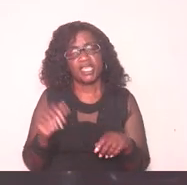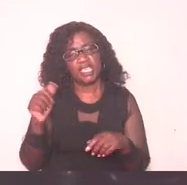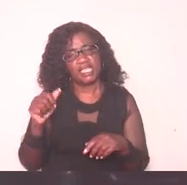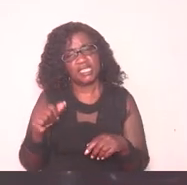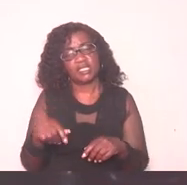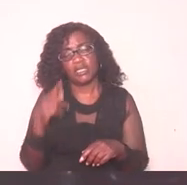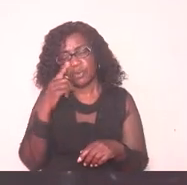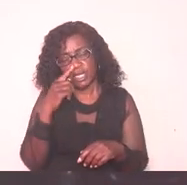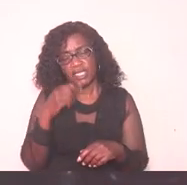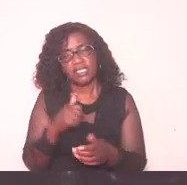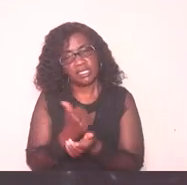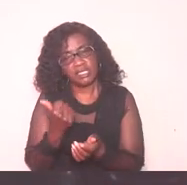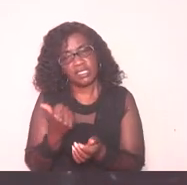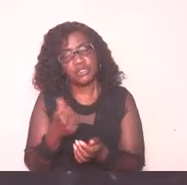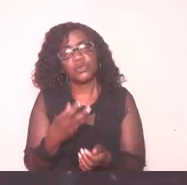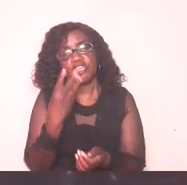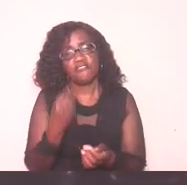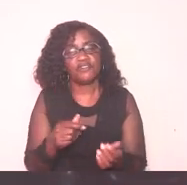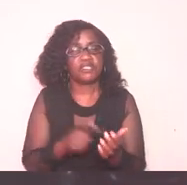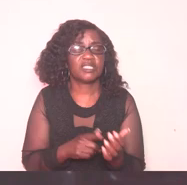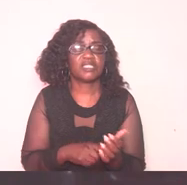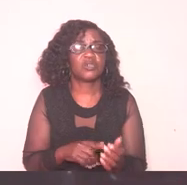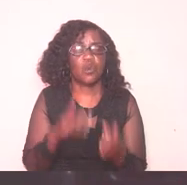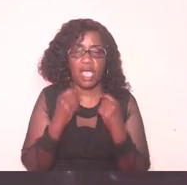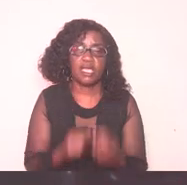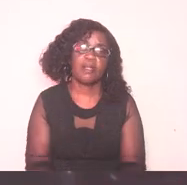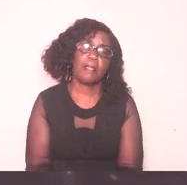child be exposed to things such as